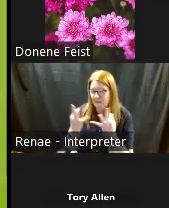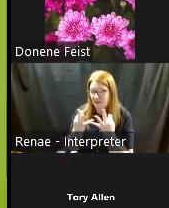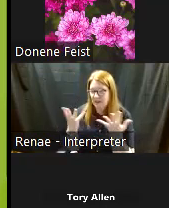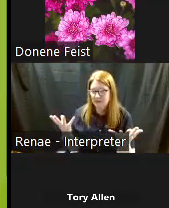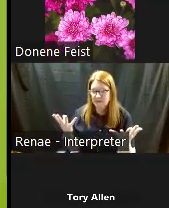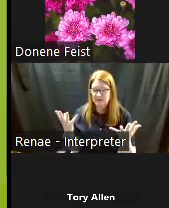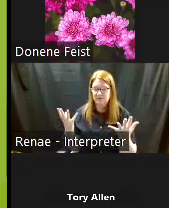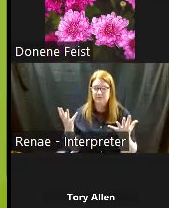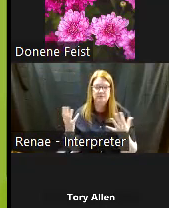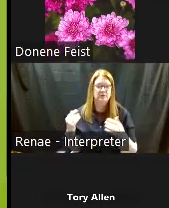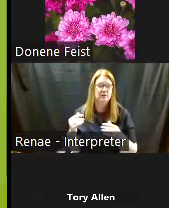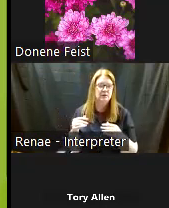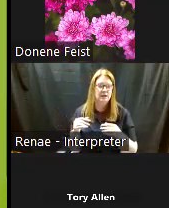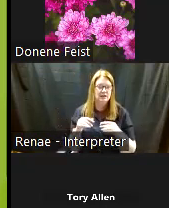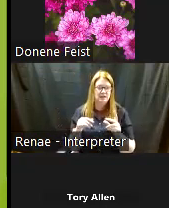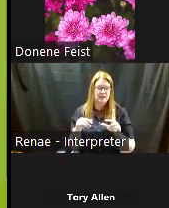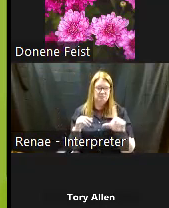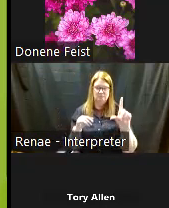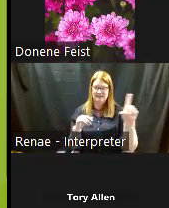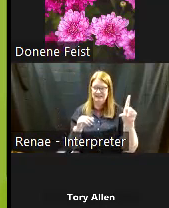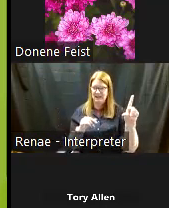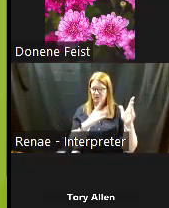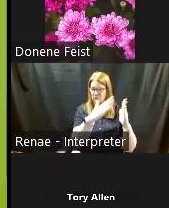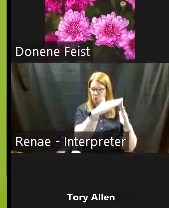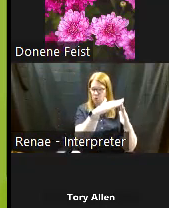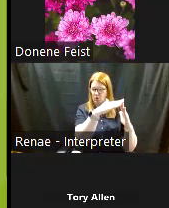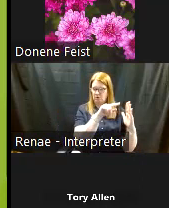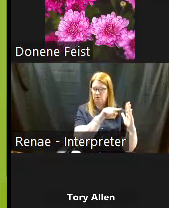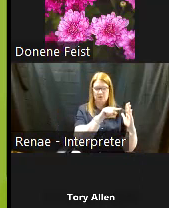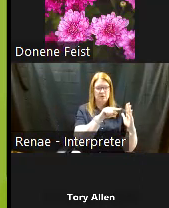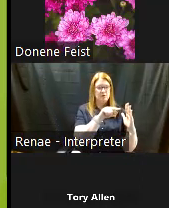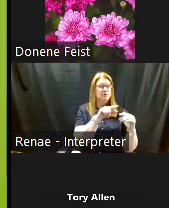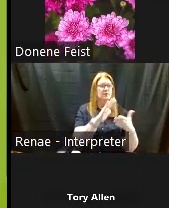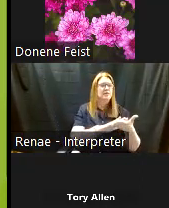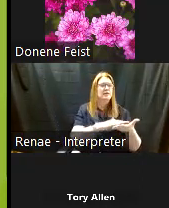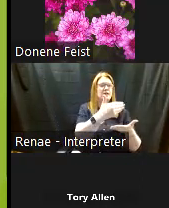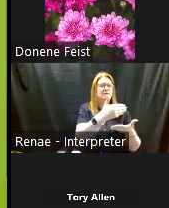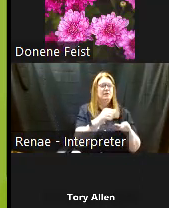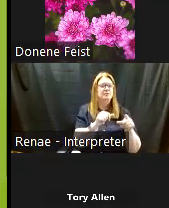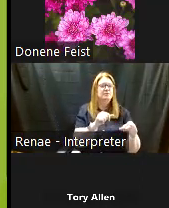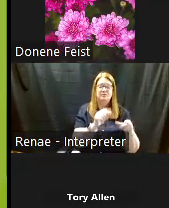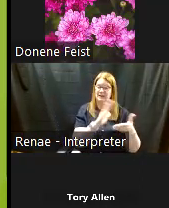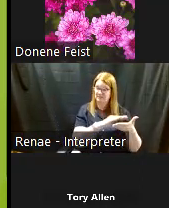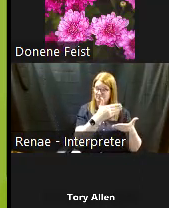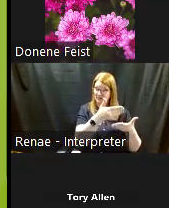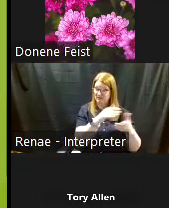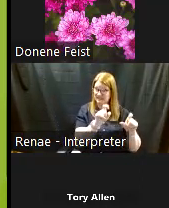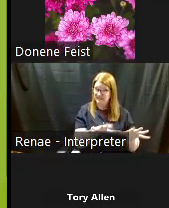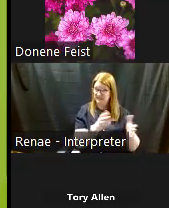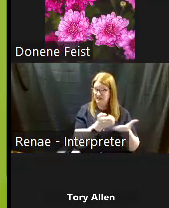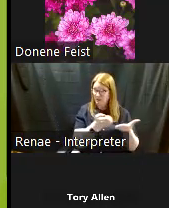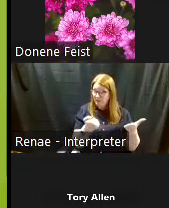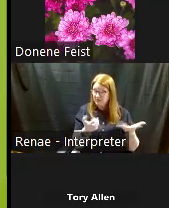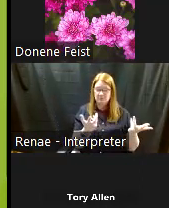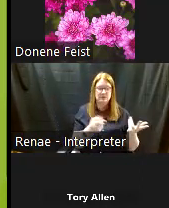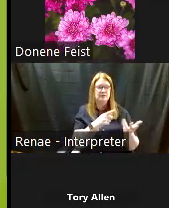in that upper left-hand corner of the picture there with the laptop, The laptop is the testing equipment. I've got it